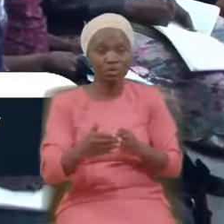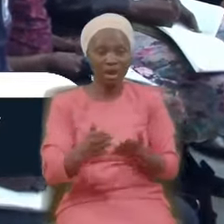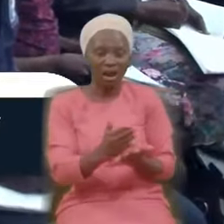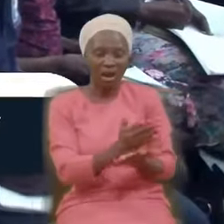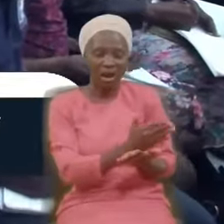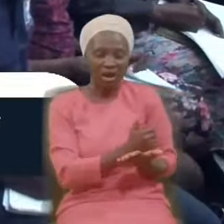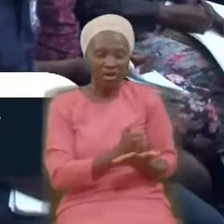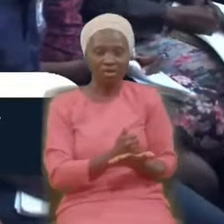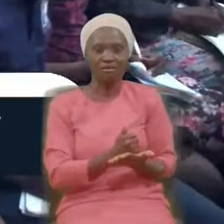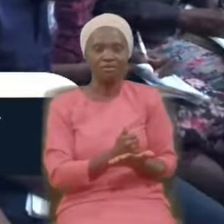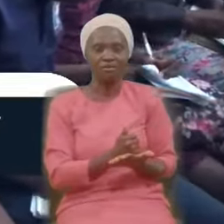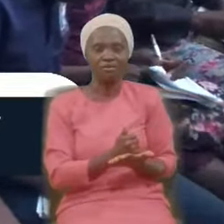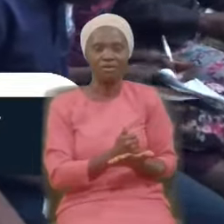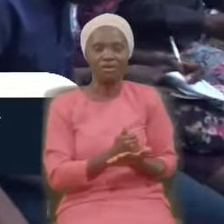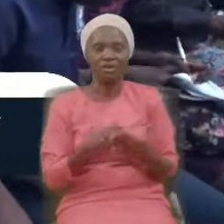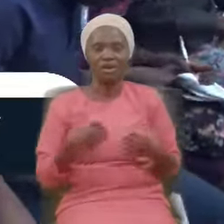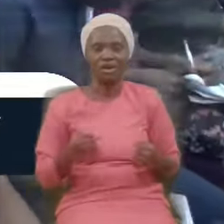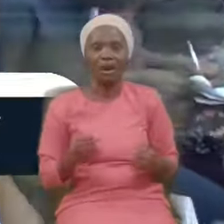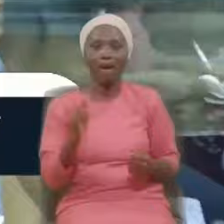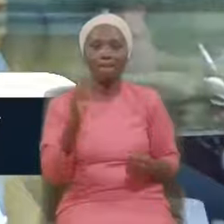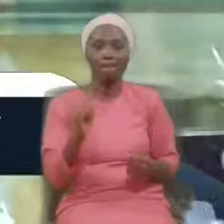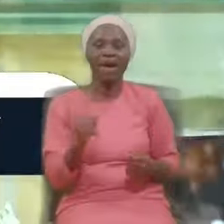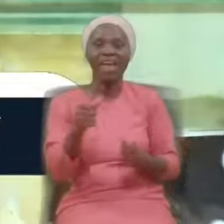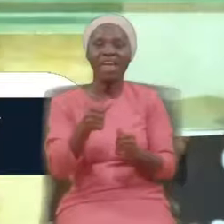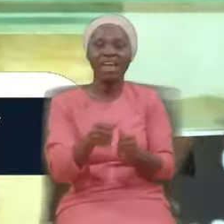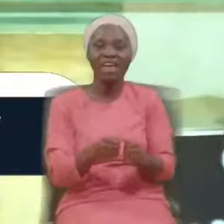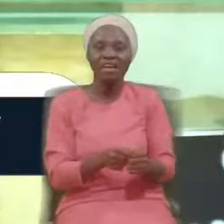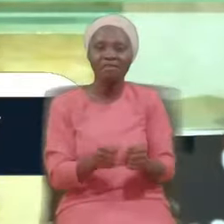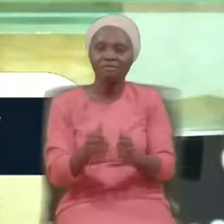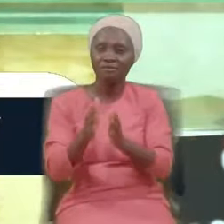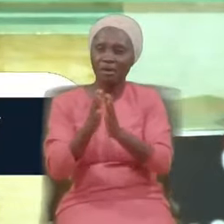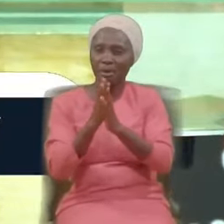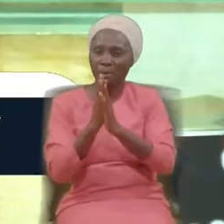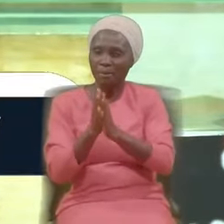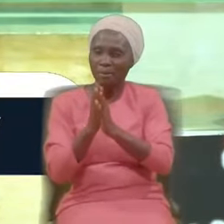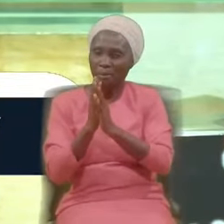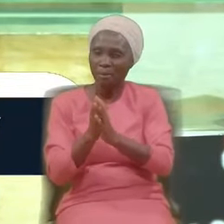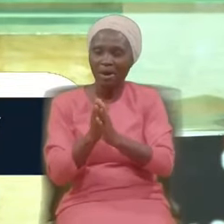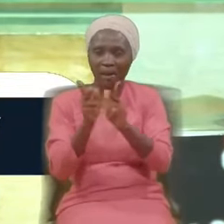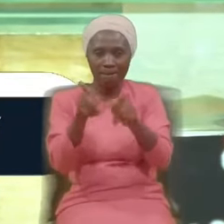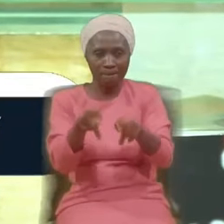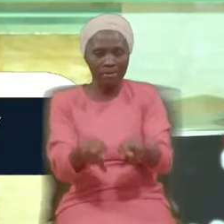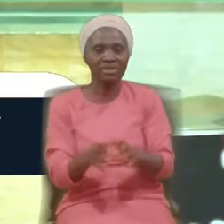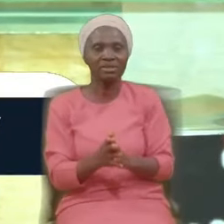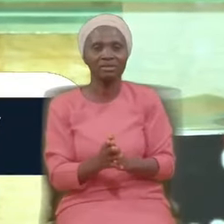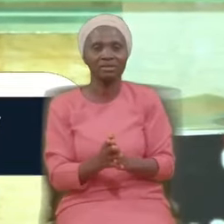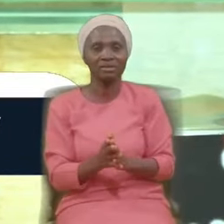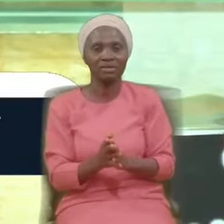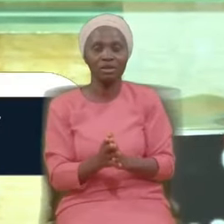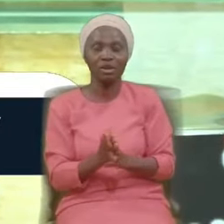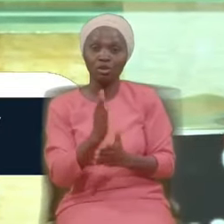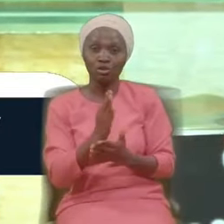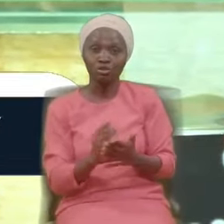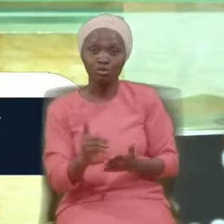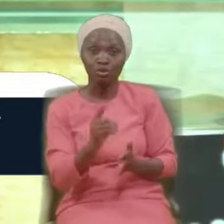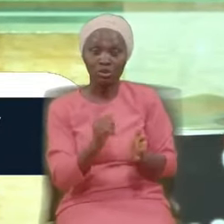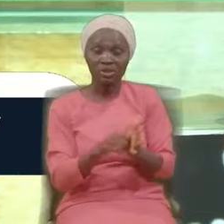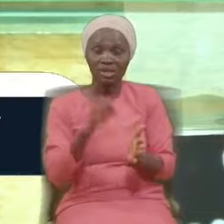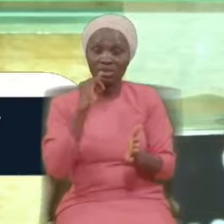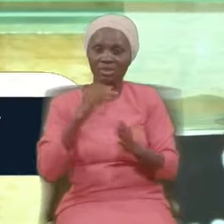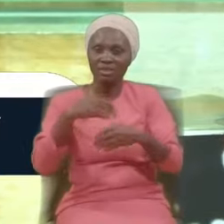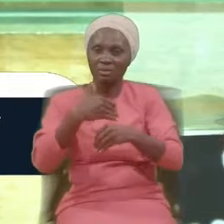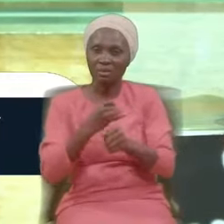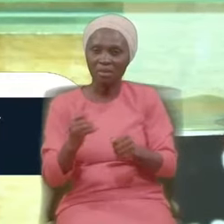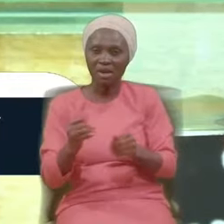every supplicant. Every supplicant. That is somebody making supplication. Somebody making petition.